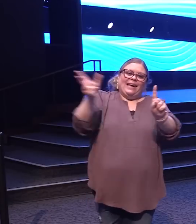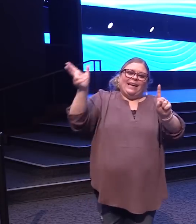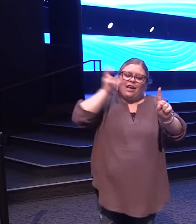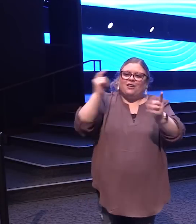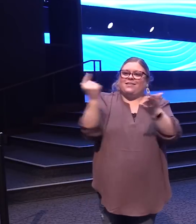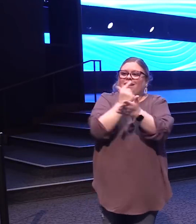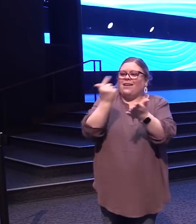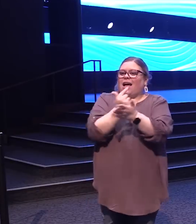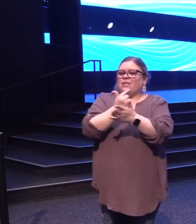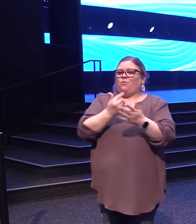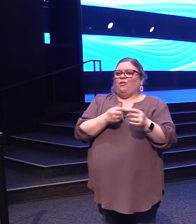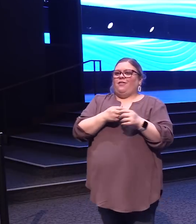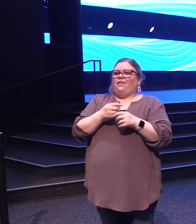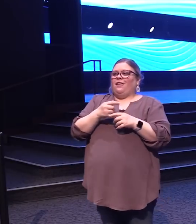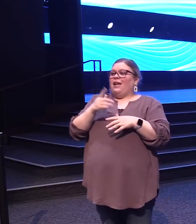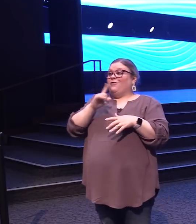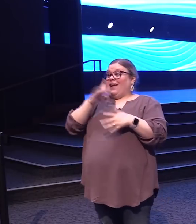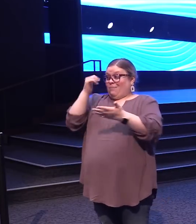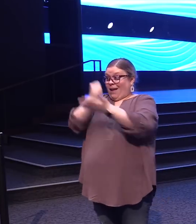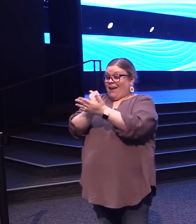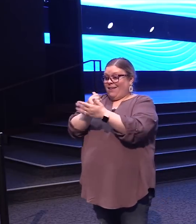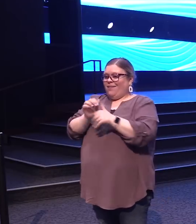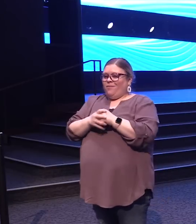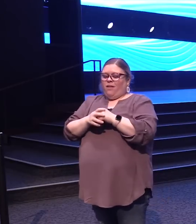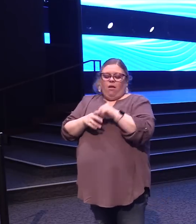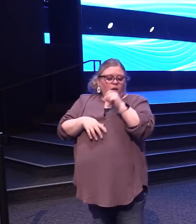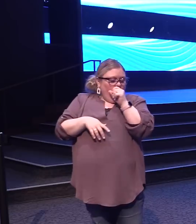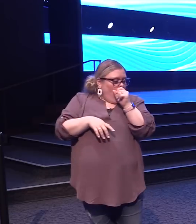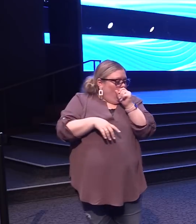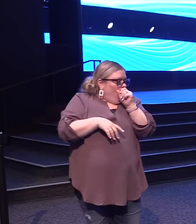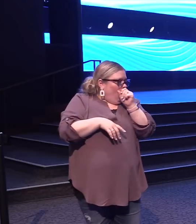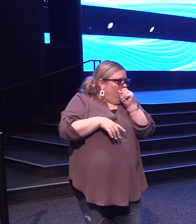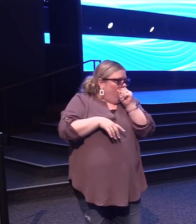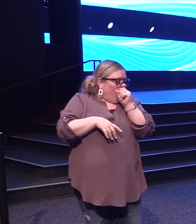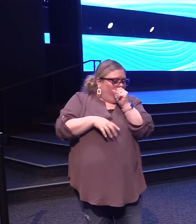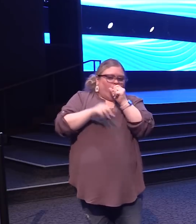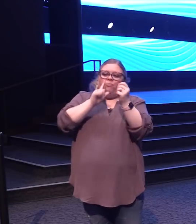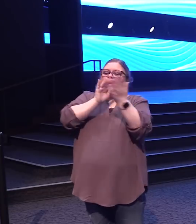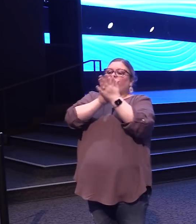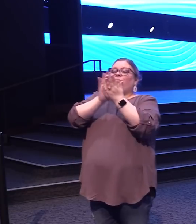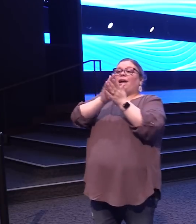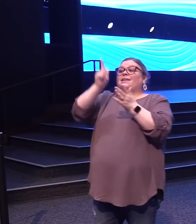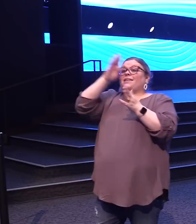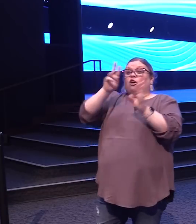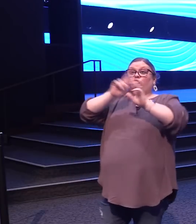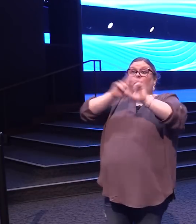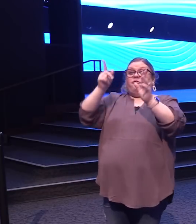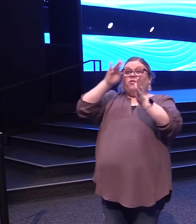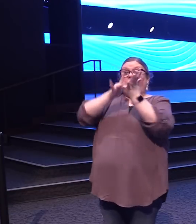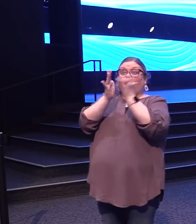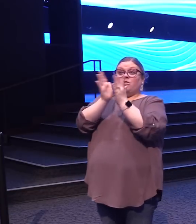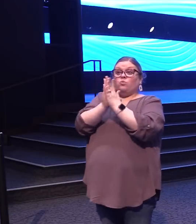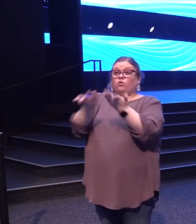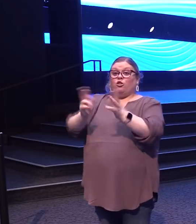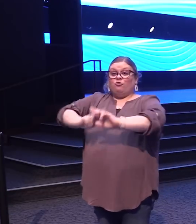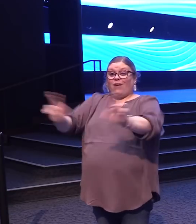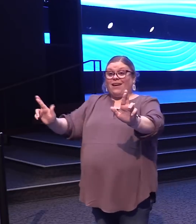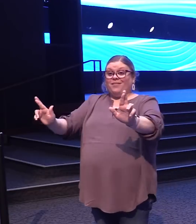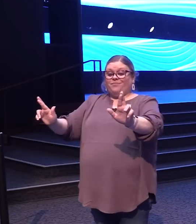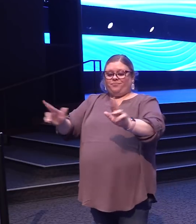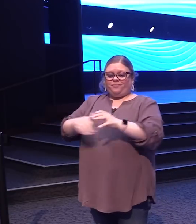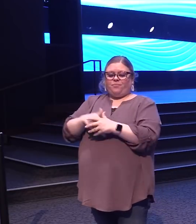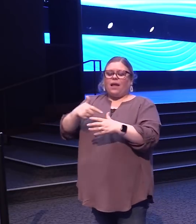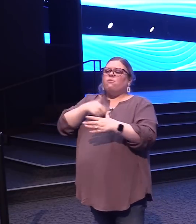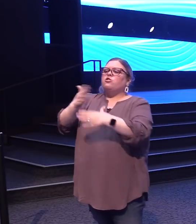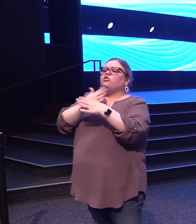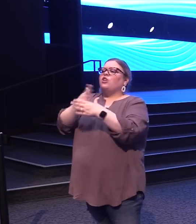one single sinner who needs it. Amen? Oh, praise God. Okay, you ready for the word of God? Great. I'm going to